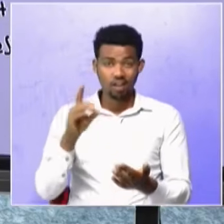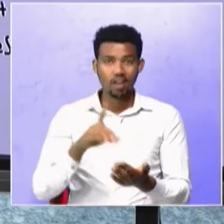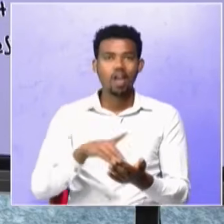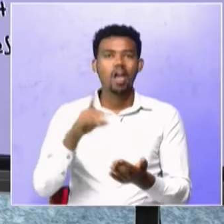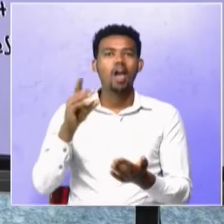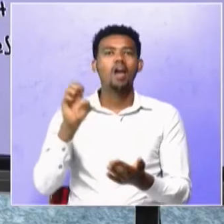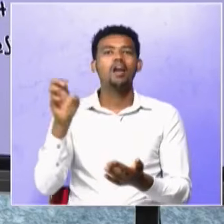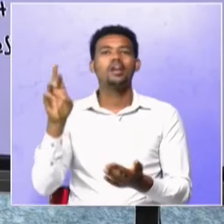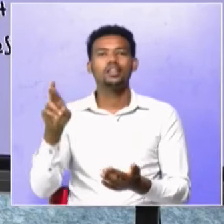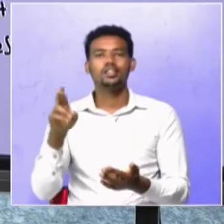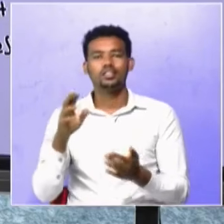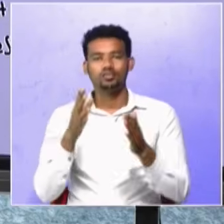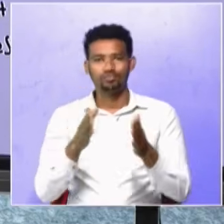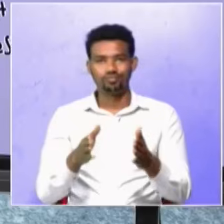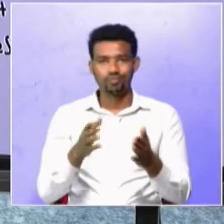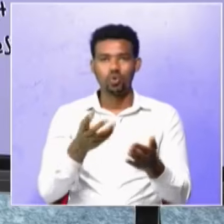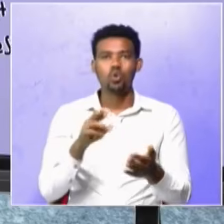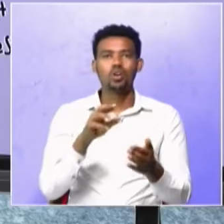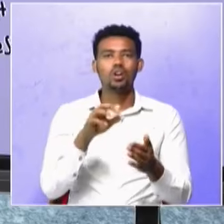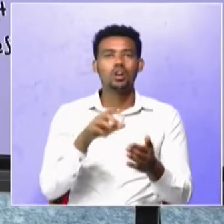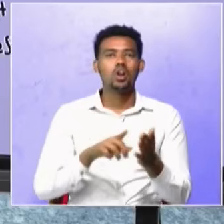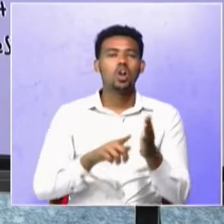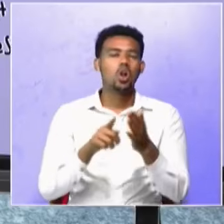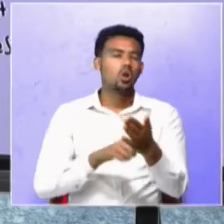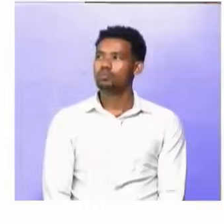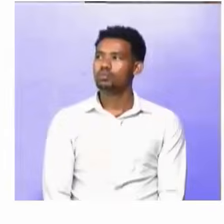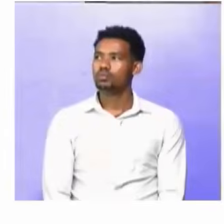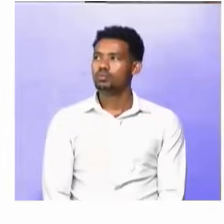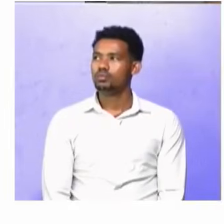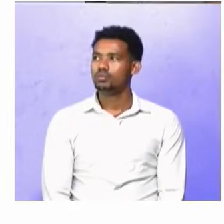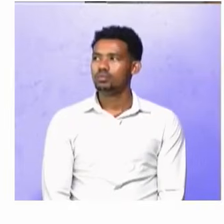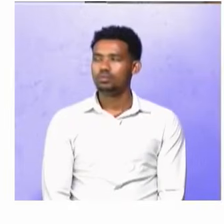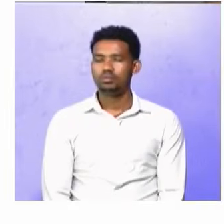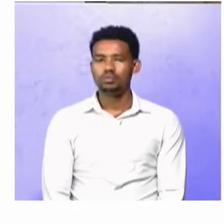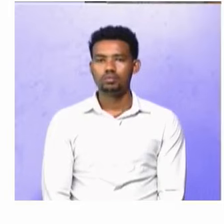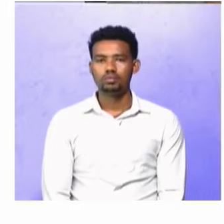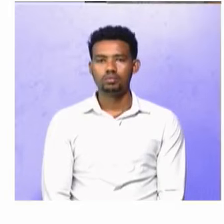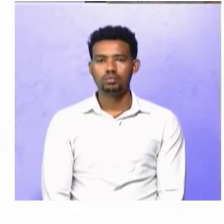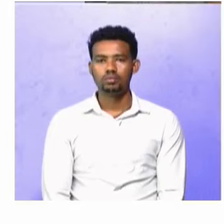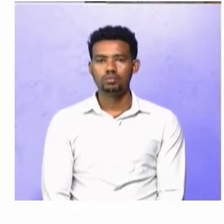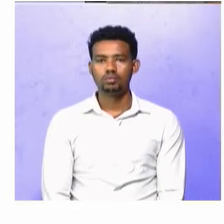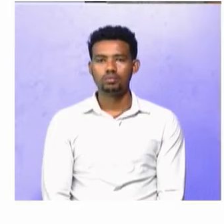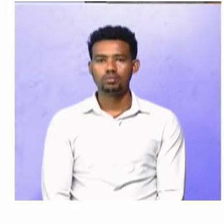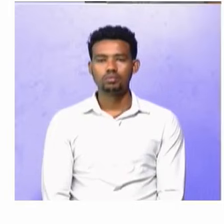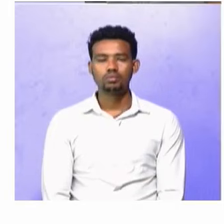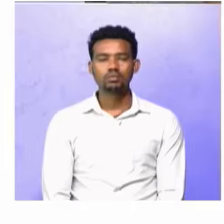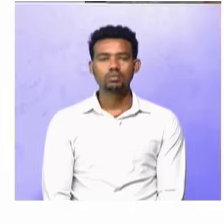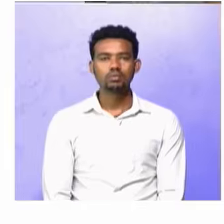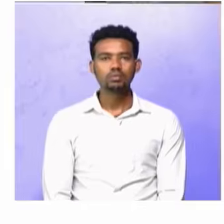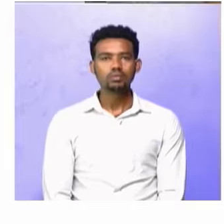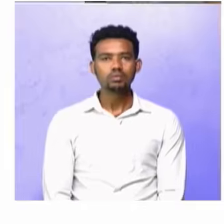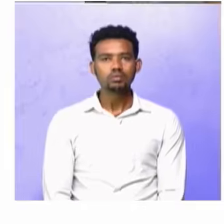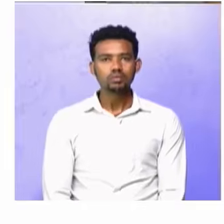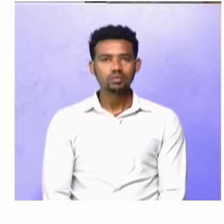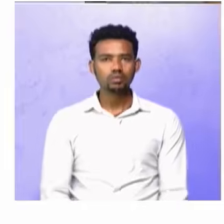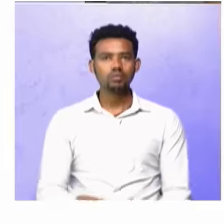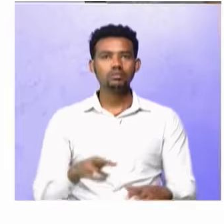highest. Long, longer, longest. Irregular adjectives.